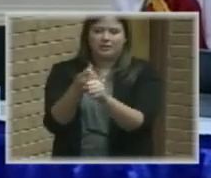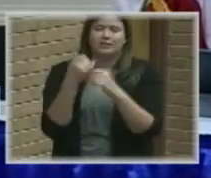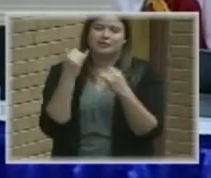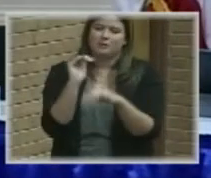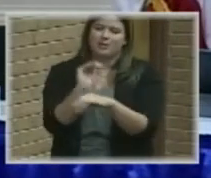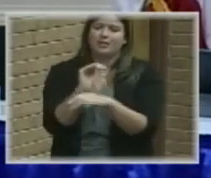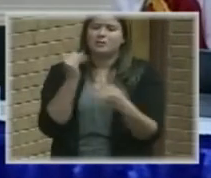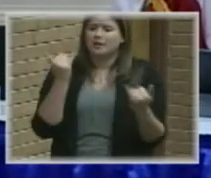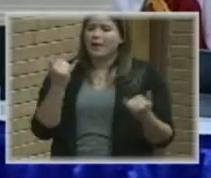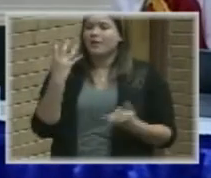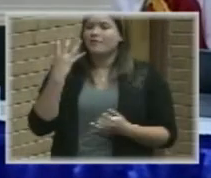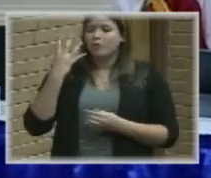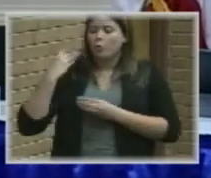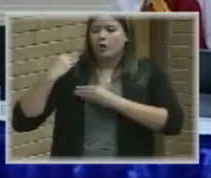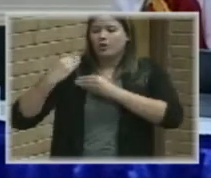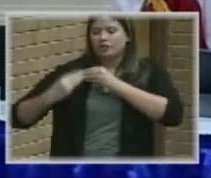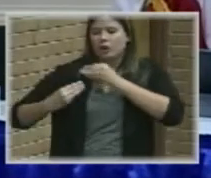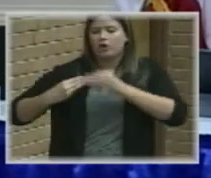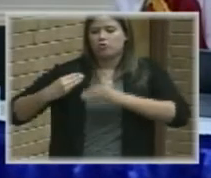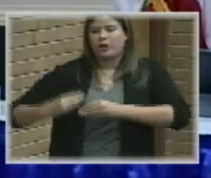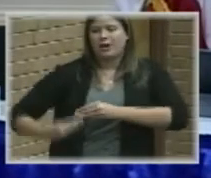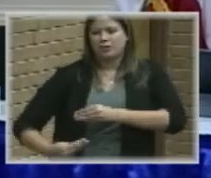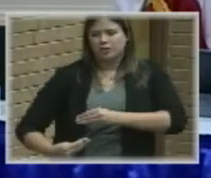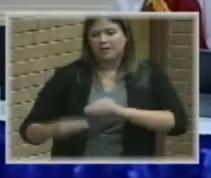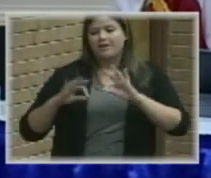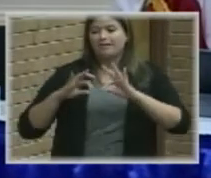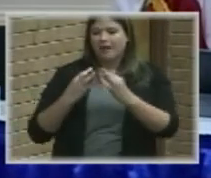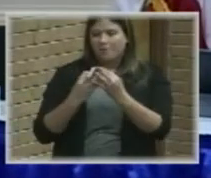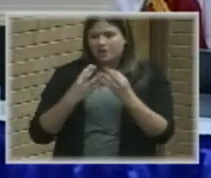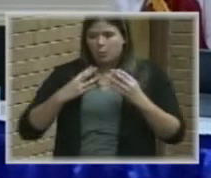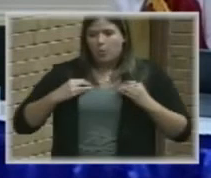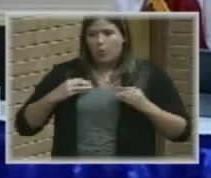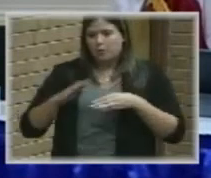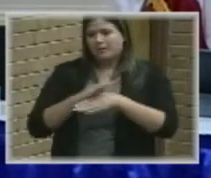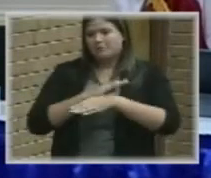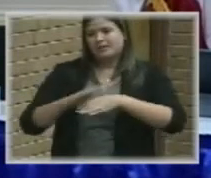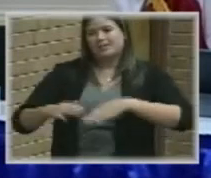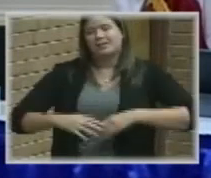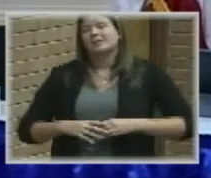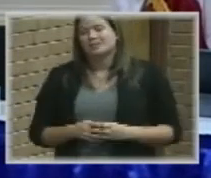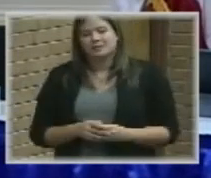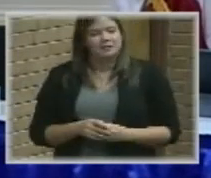a 4-generation family business.